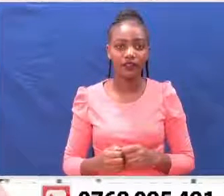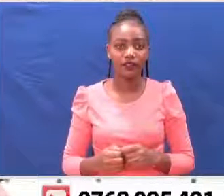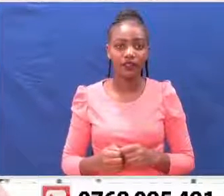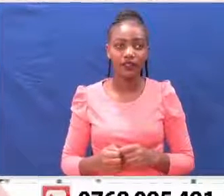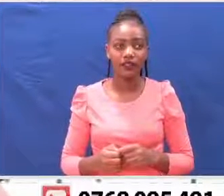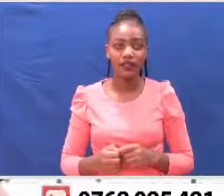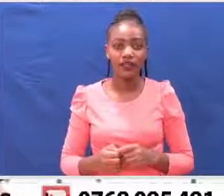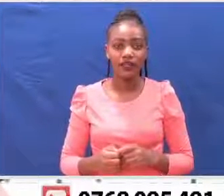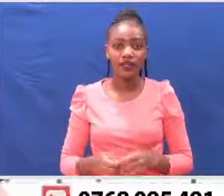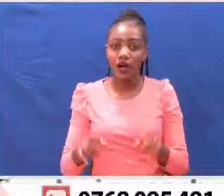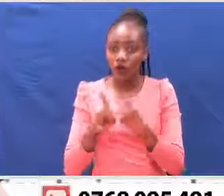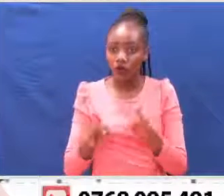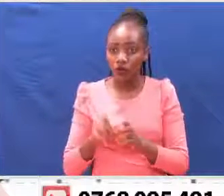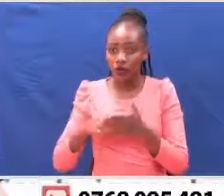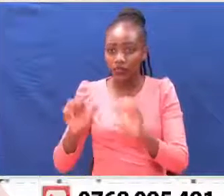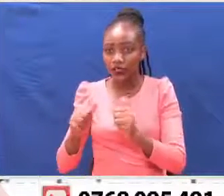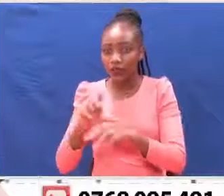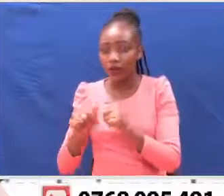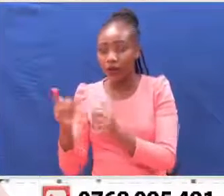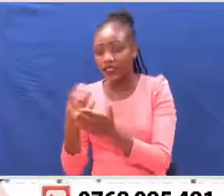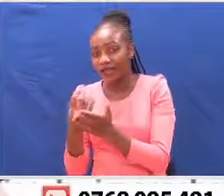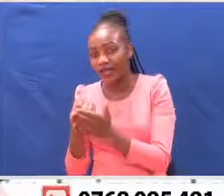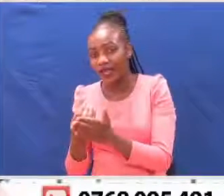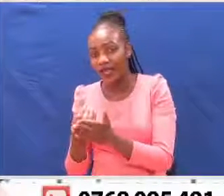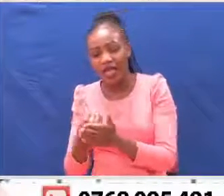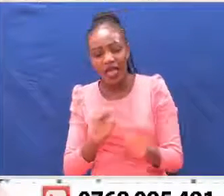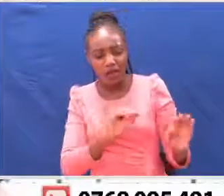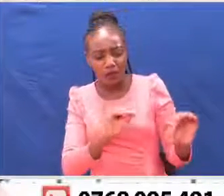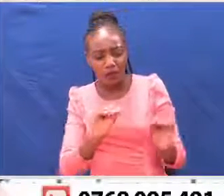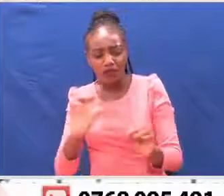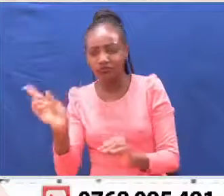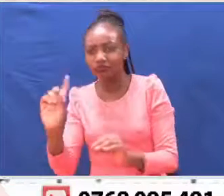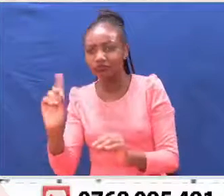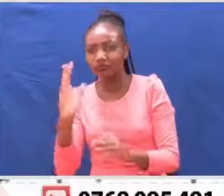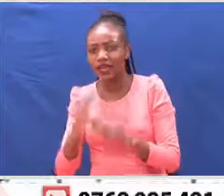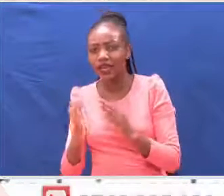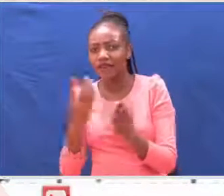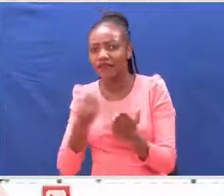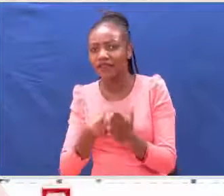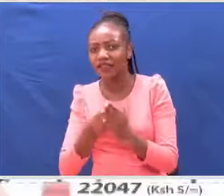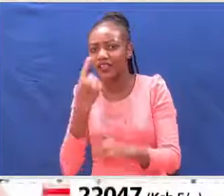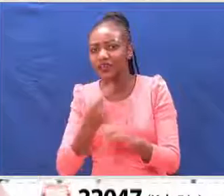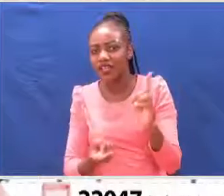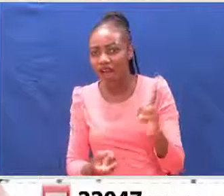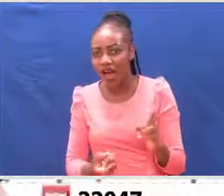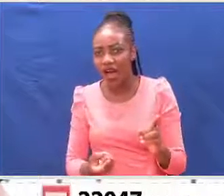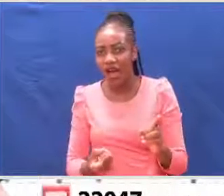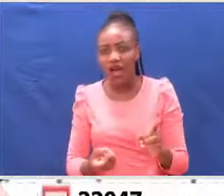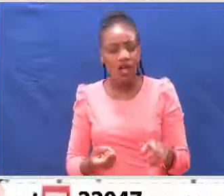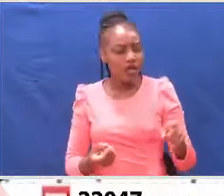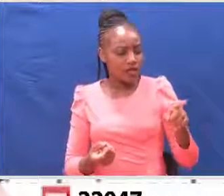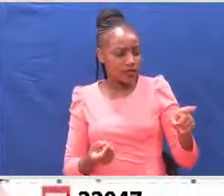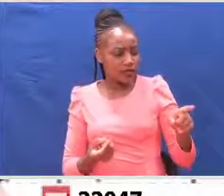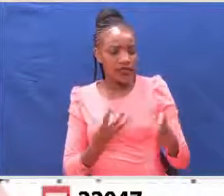What miracle happened that these funds were not transferred at the end of that financial year? These funds